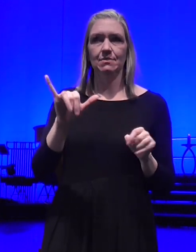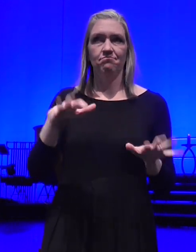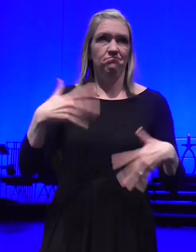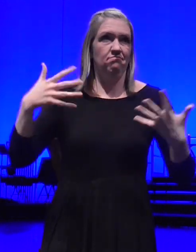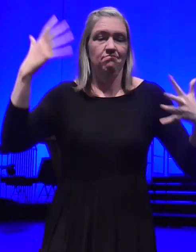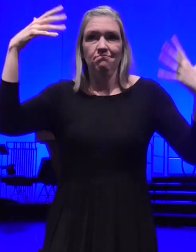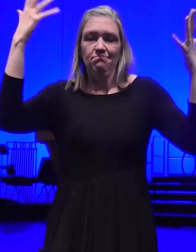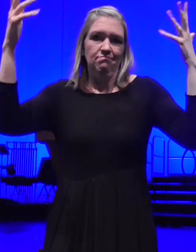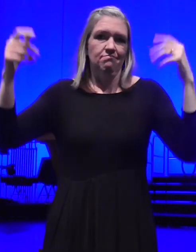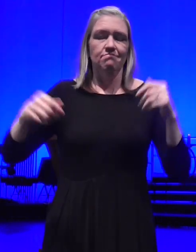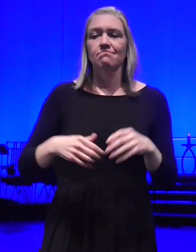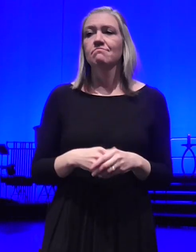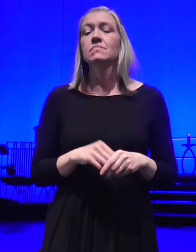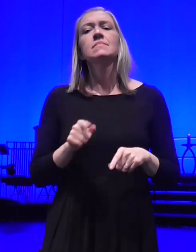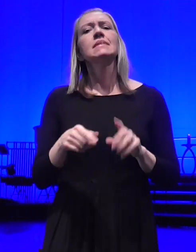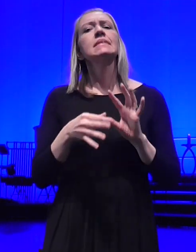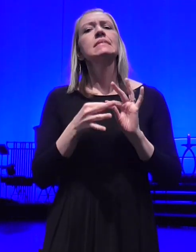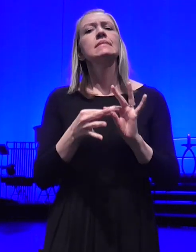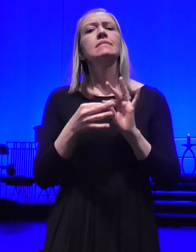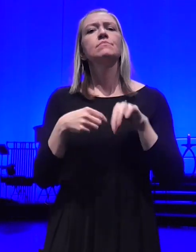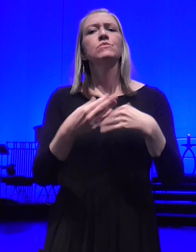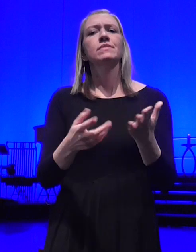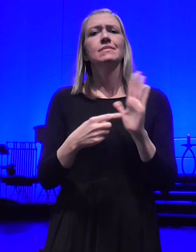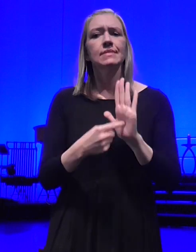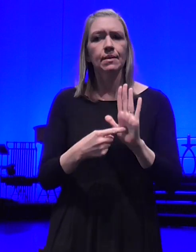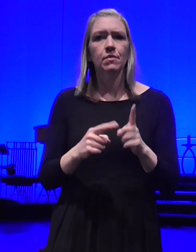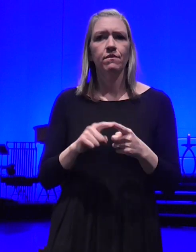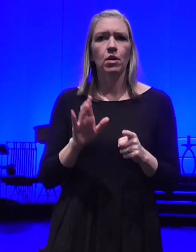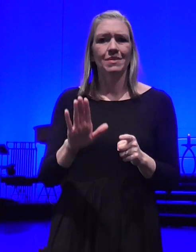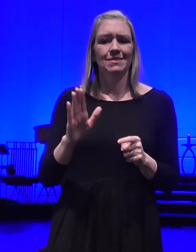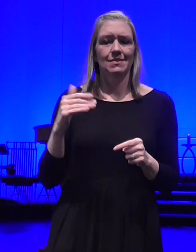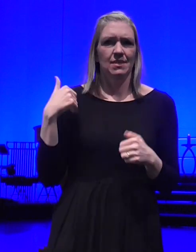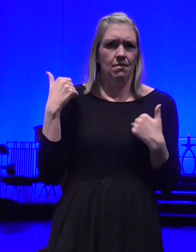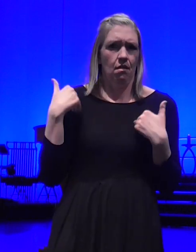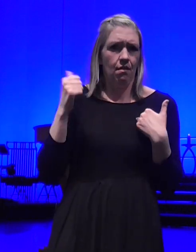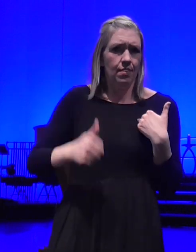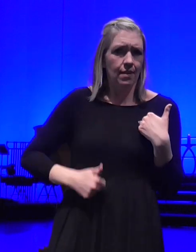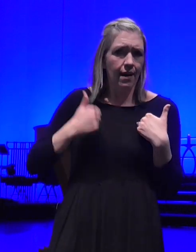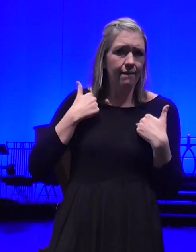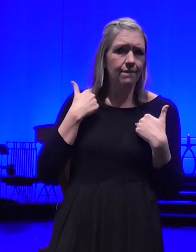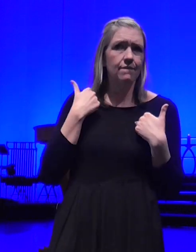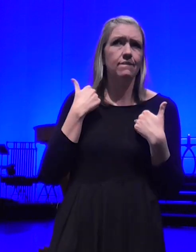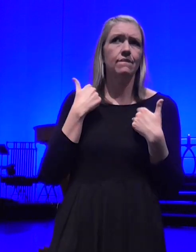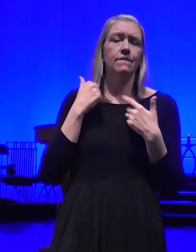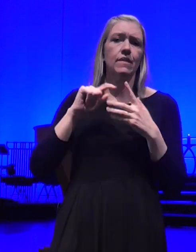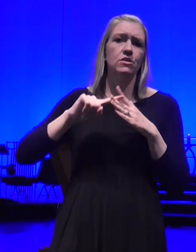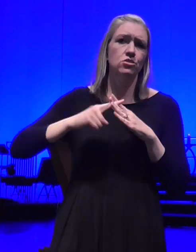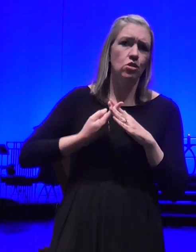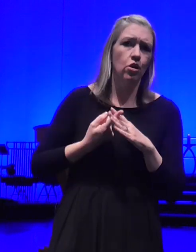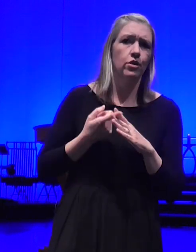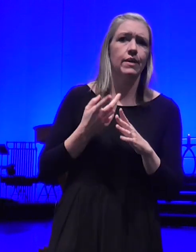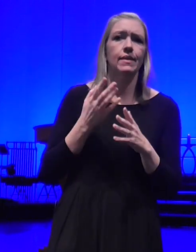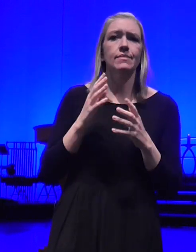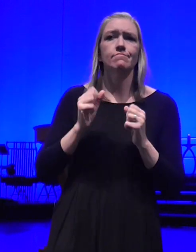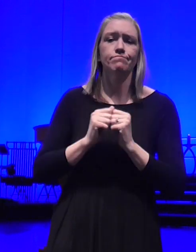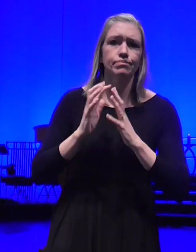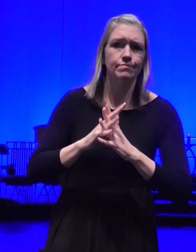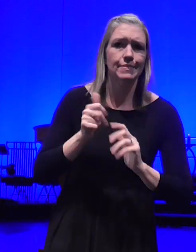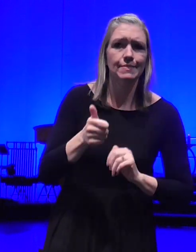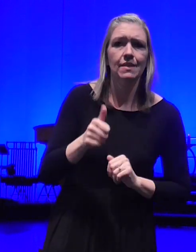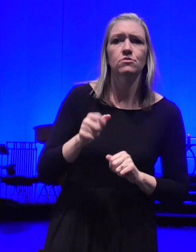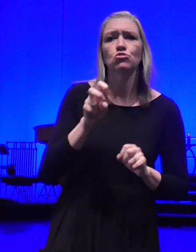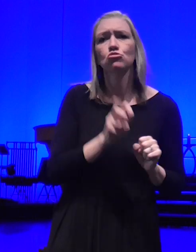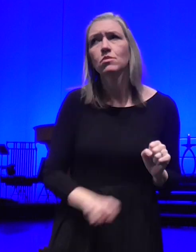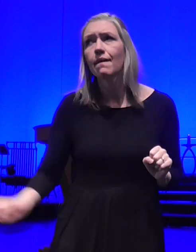his early life when he was establishing himself. He was traveling all over the